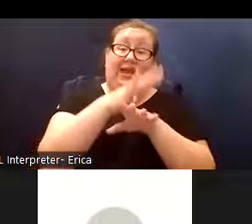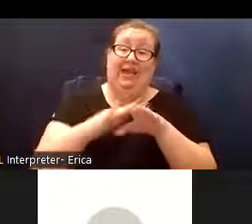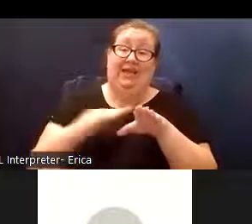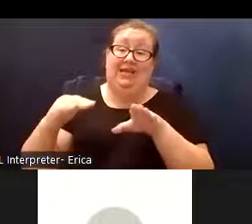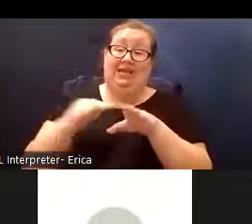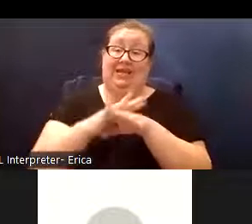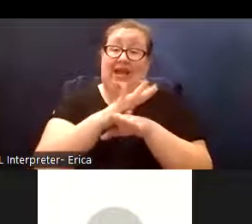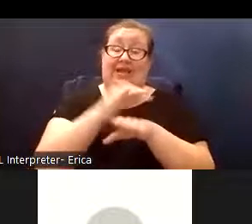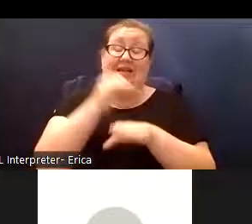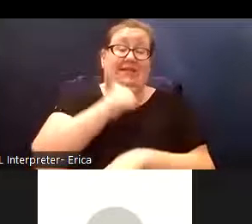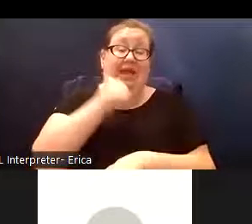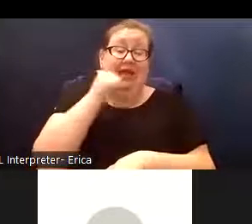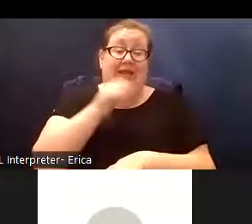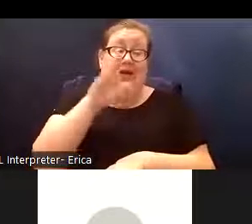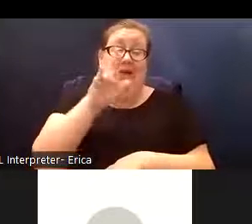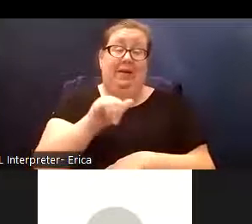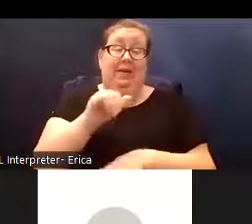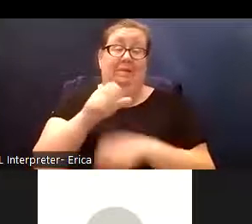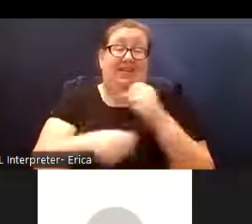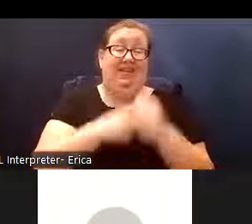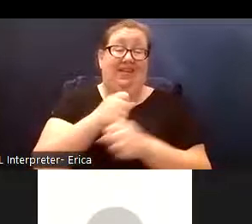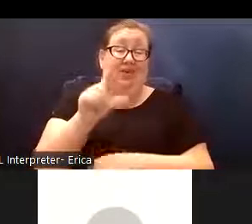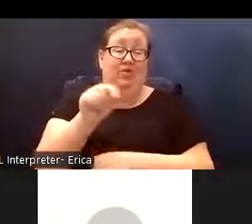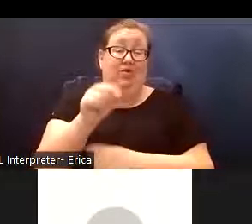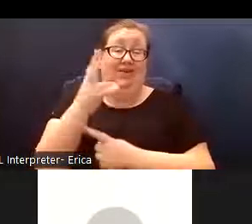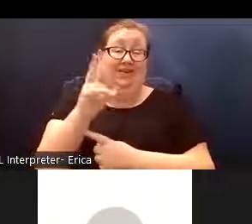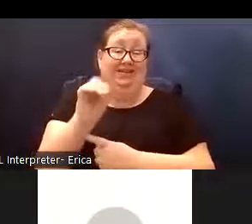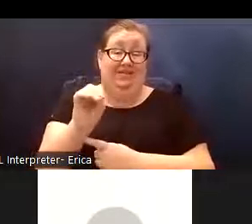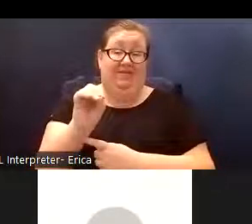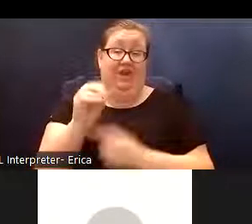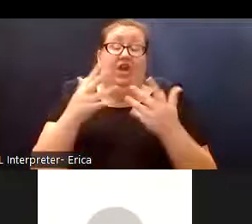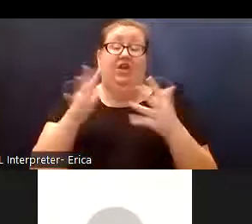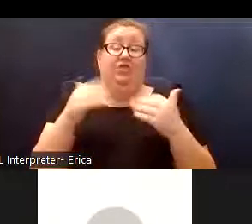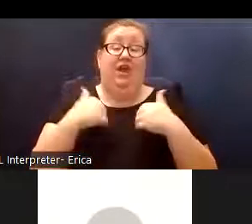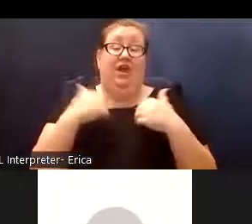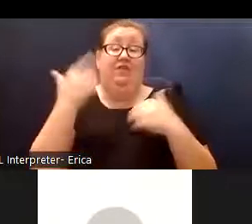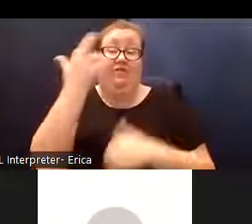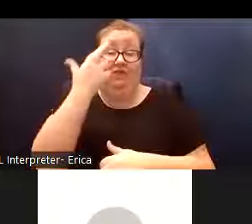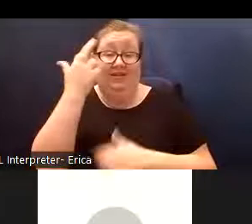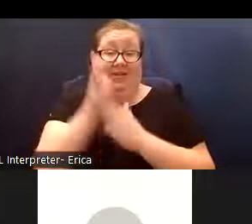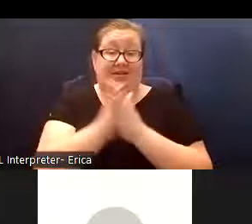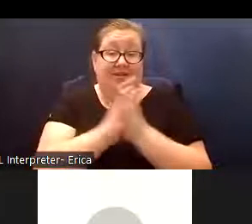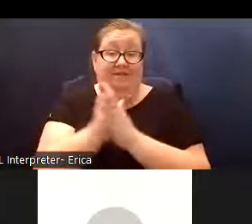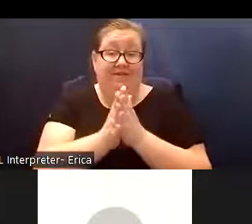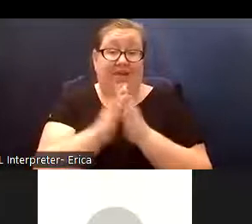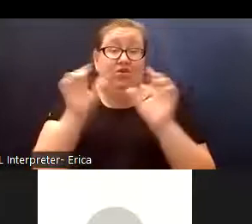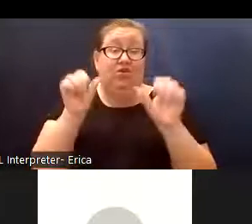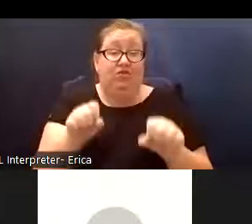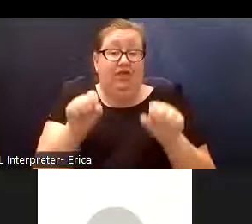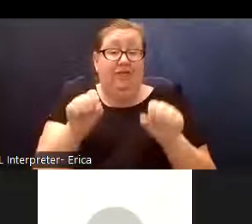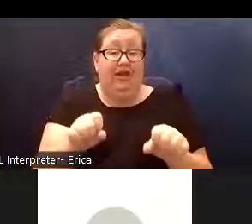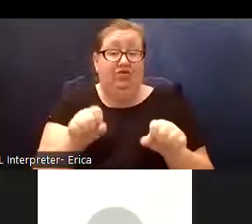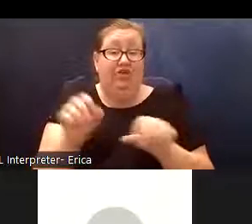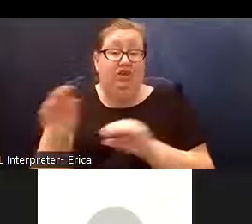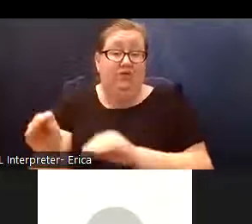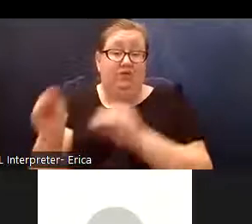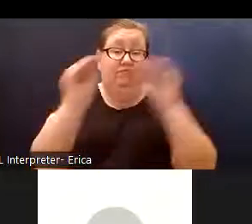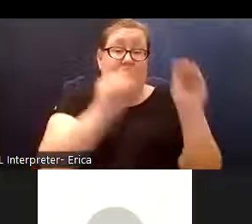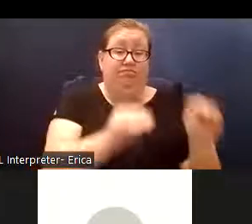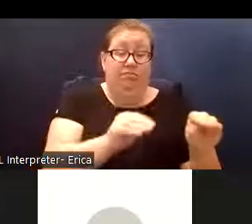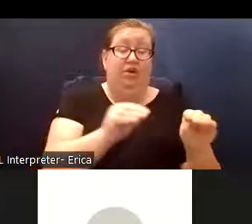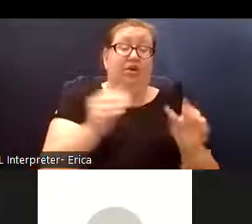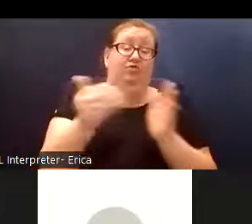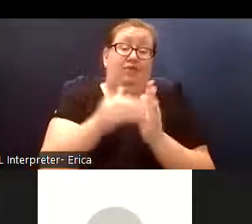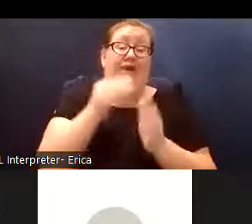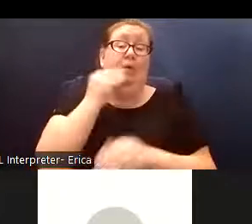year 2070 already have incentive to potentially look to rehome themselves.